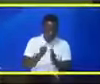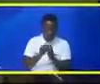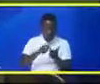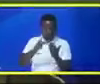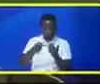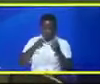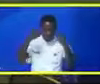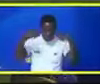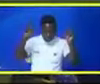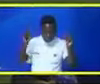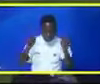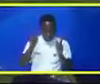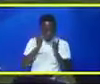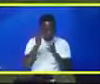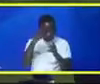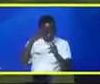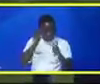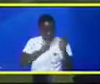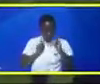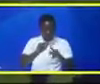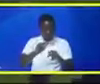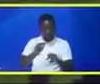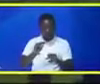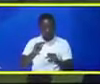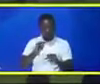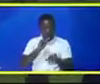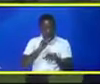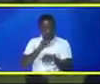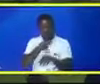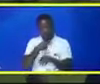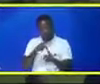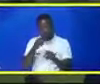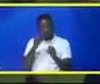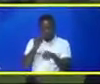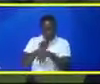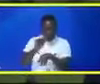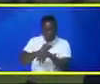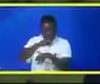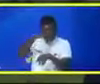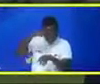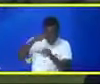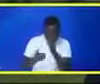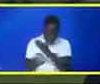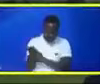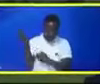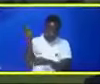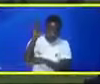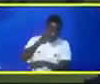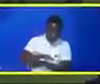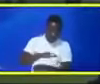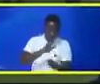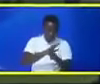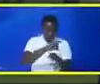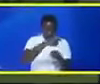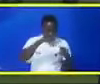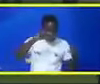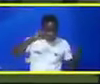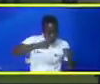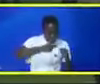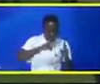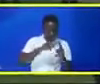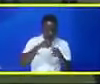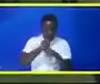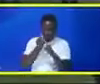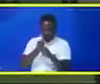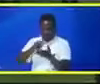to pass, for the ministers who labor day and night, shelving away their own pain to see that the program